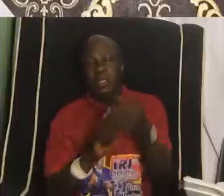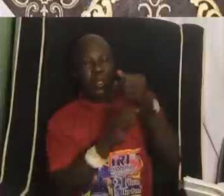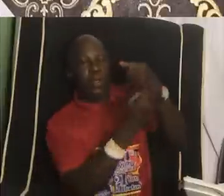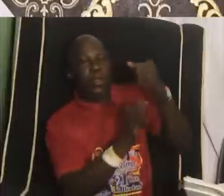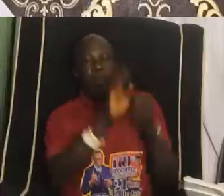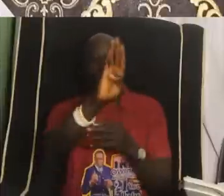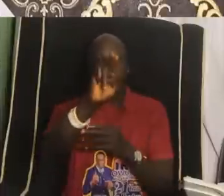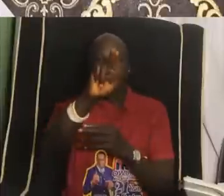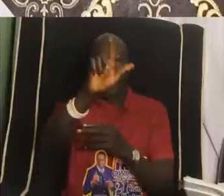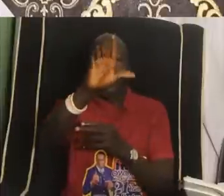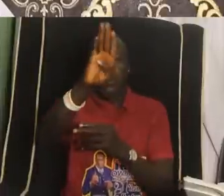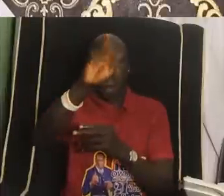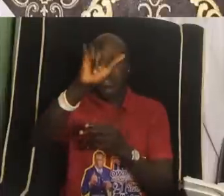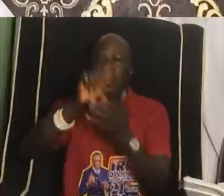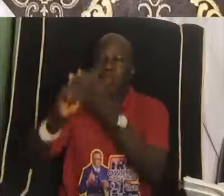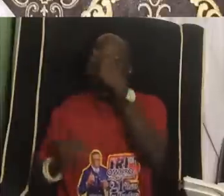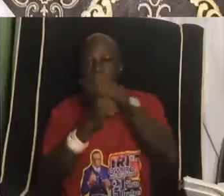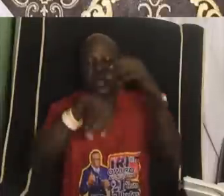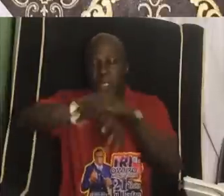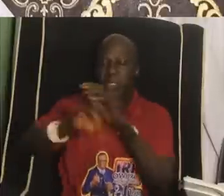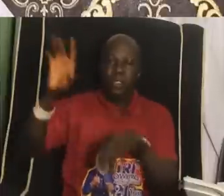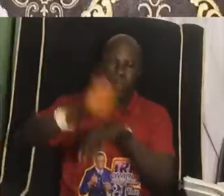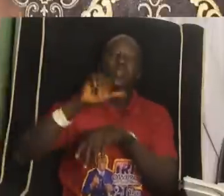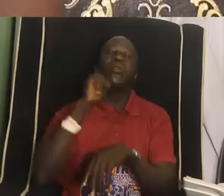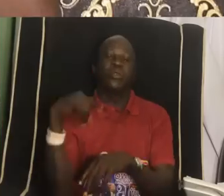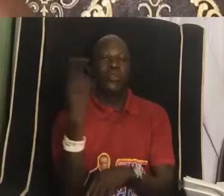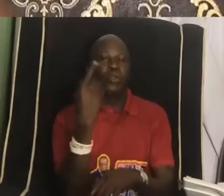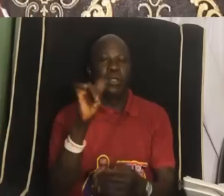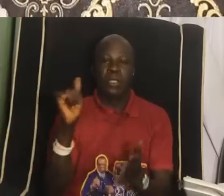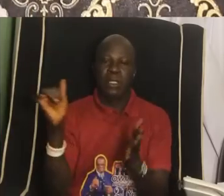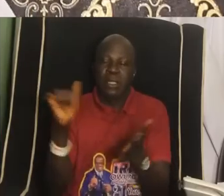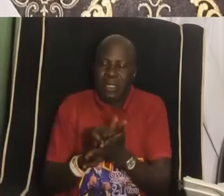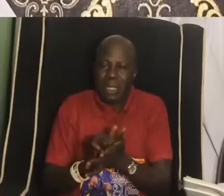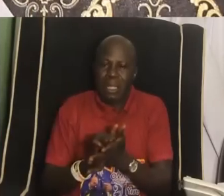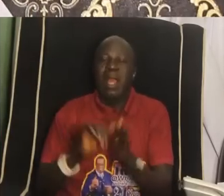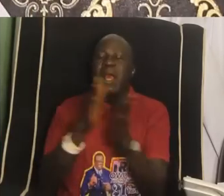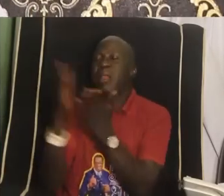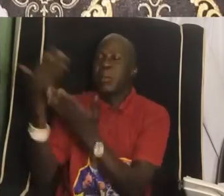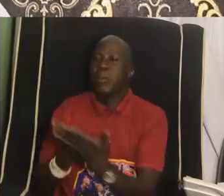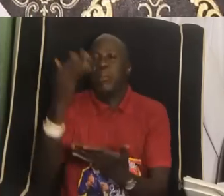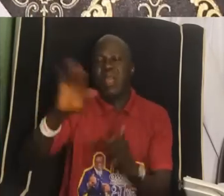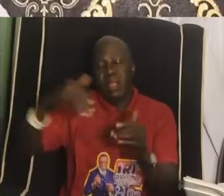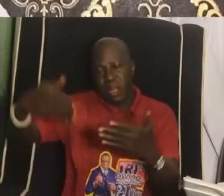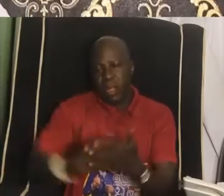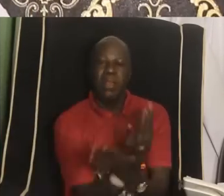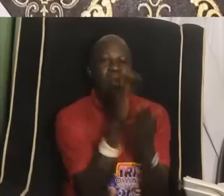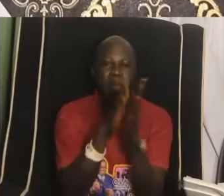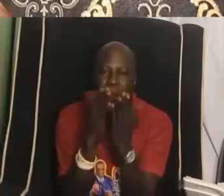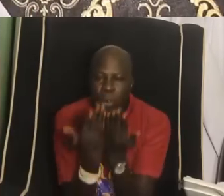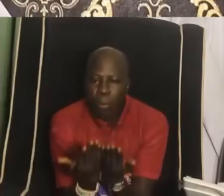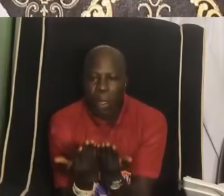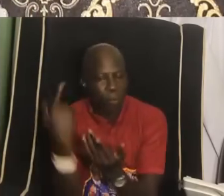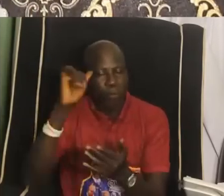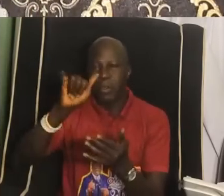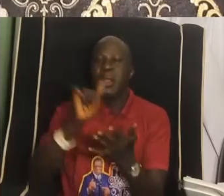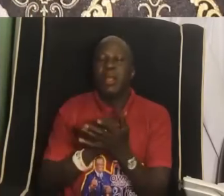it to the man of God to put it inside the church. Iyen nikan ko. Not only ko that. Ko wa lo abi beri to fun omo na. And buy a new Bible for that child. Oro re